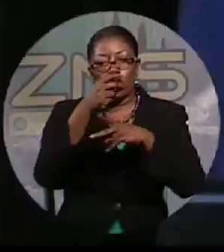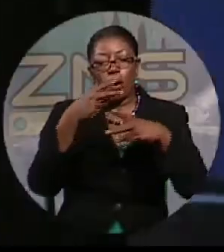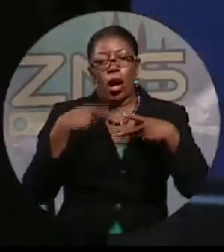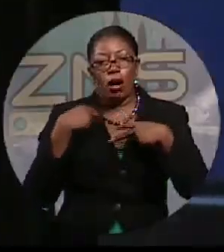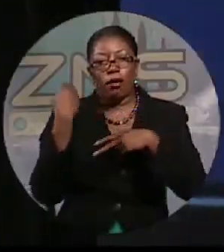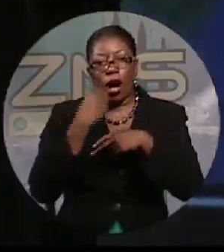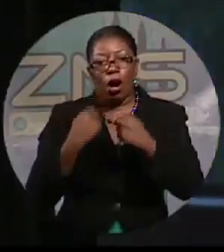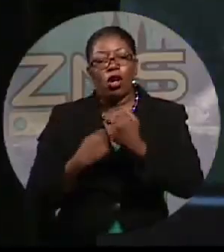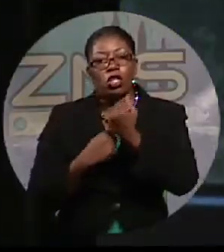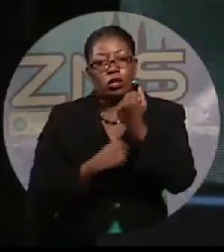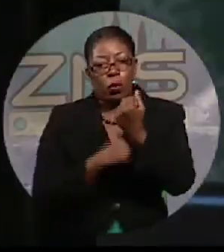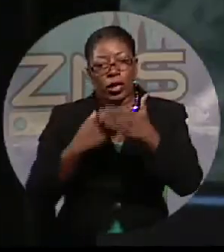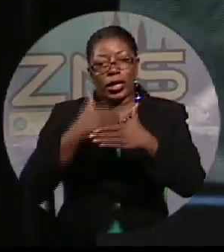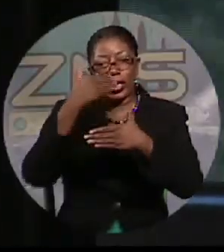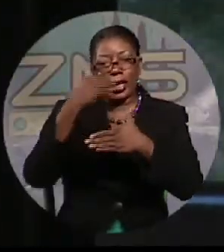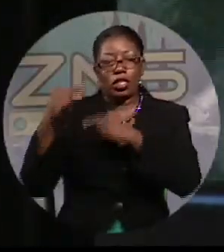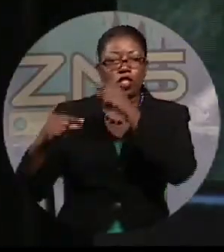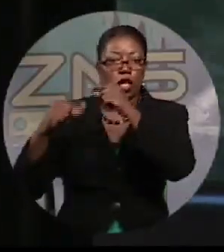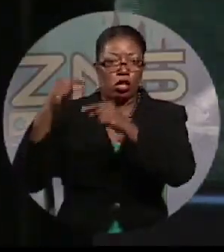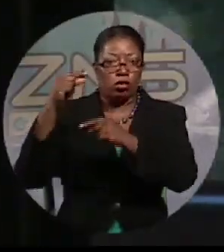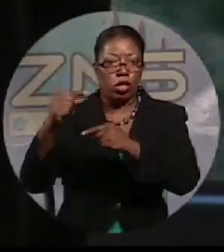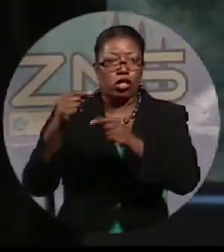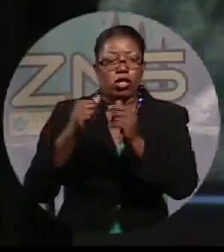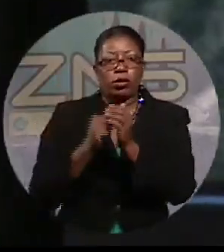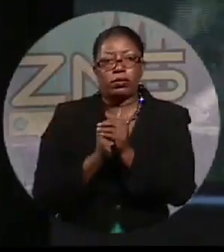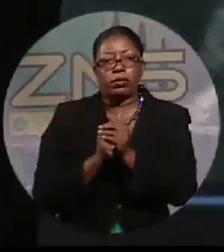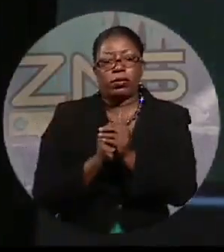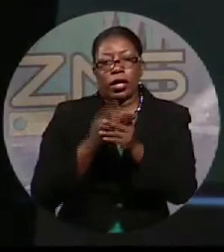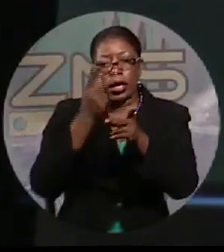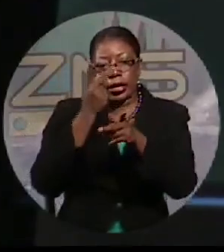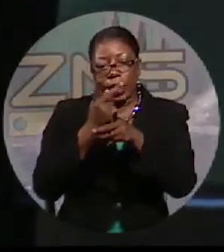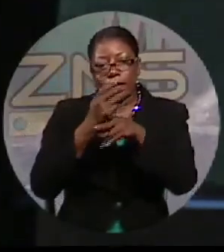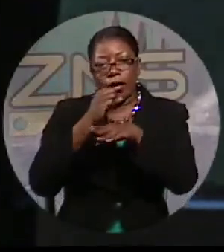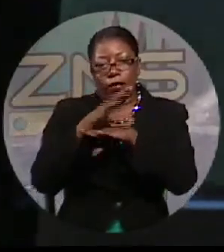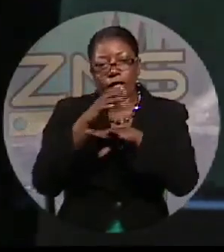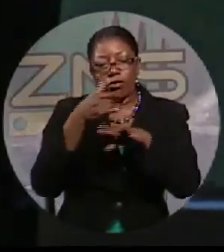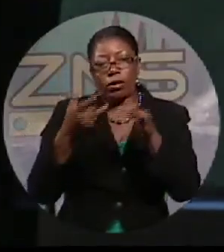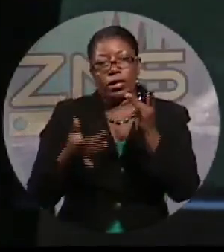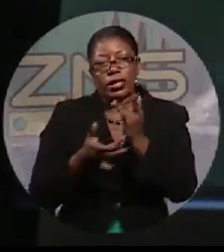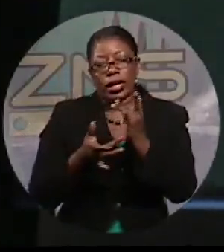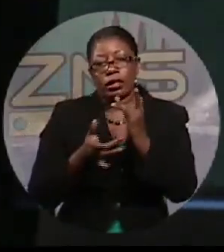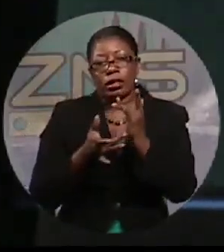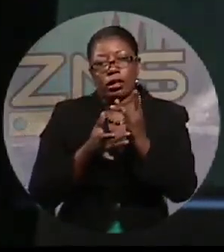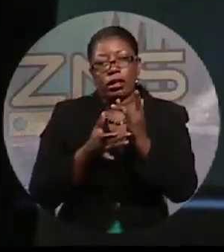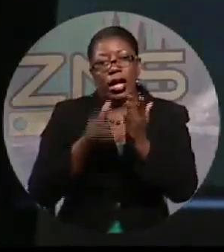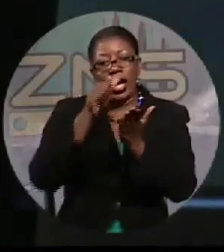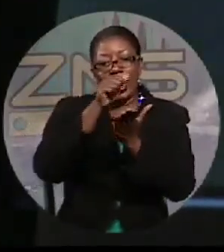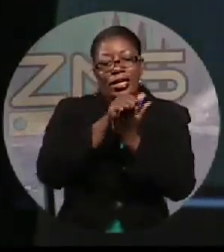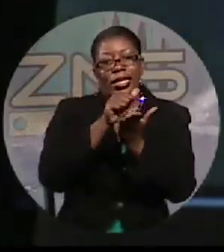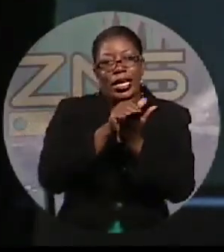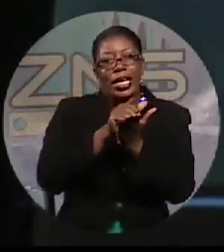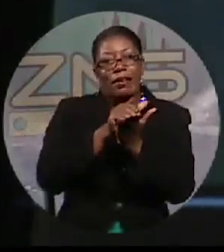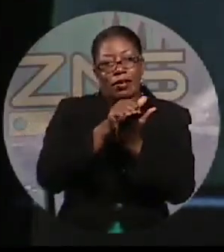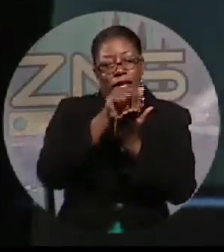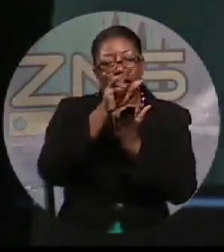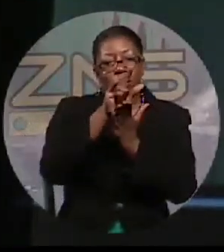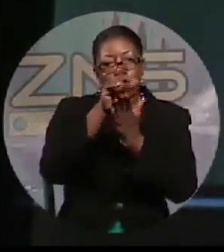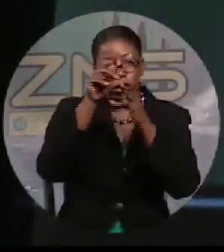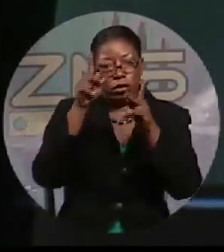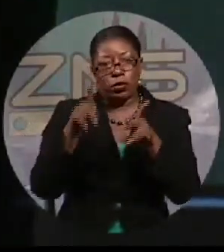into the next generation. National security officials retained advice from several technical and civil aviation consultants for this